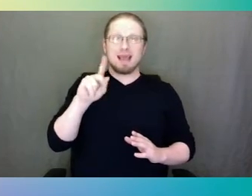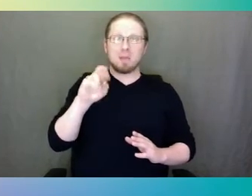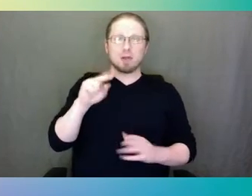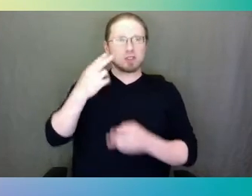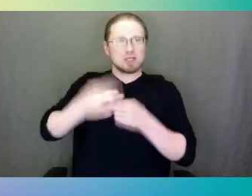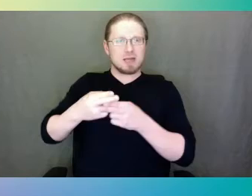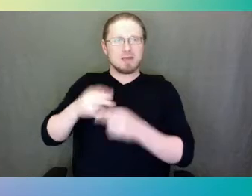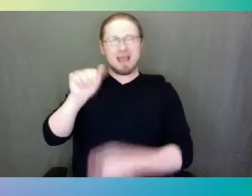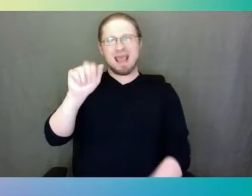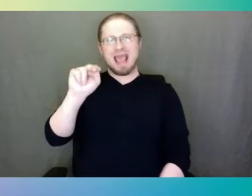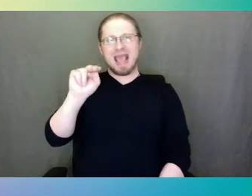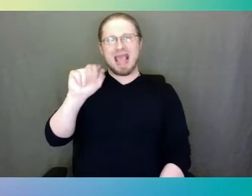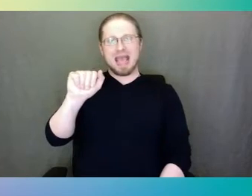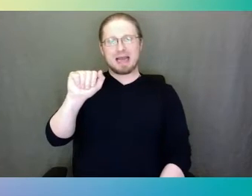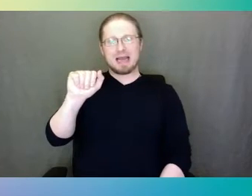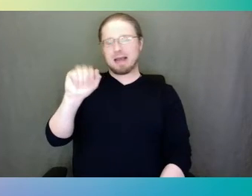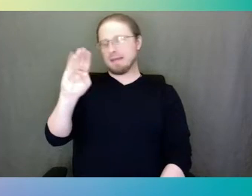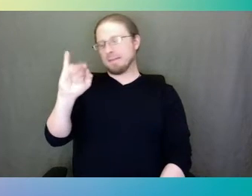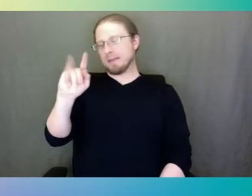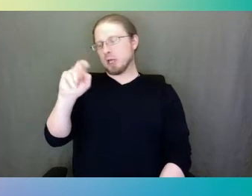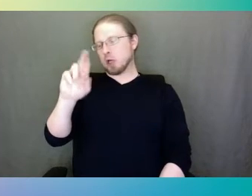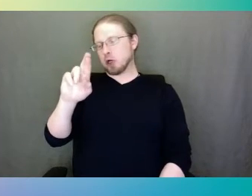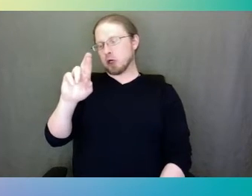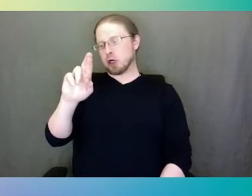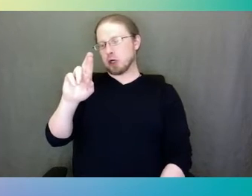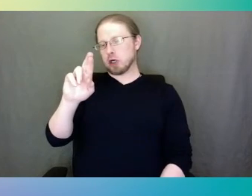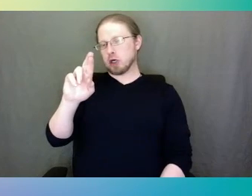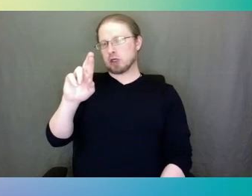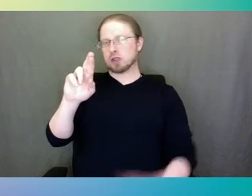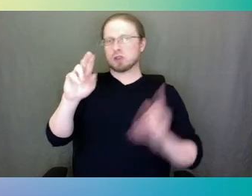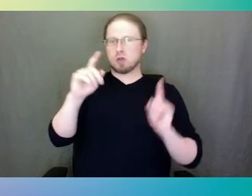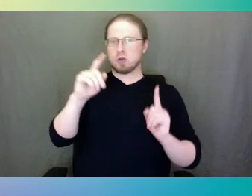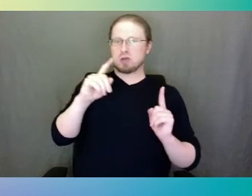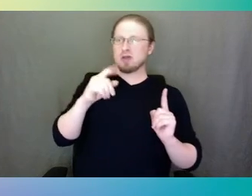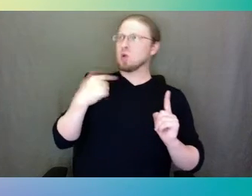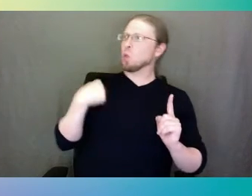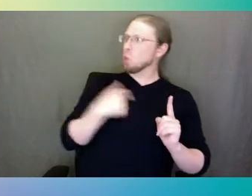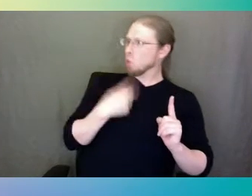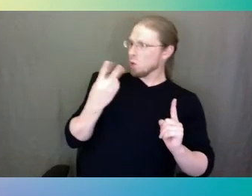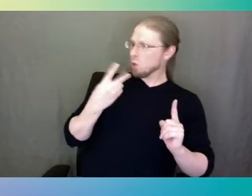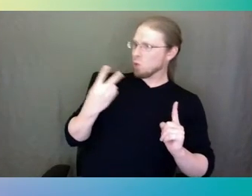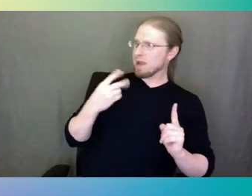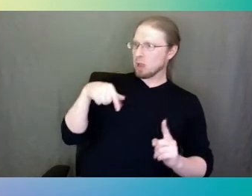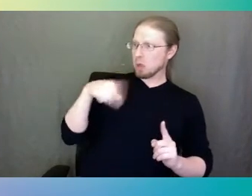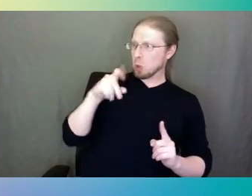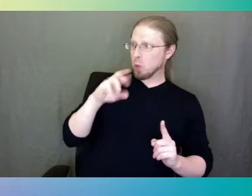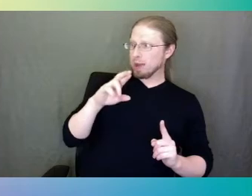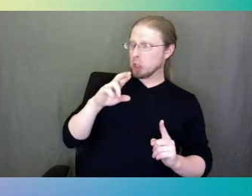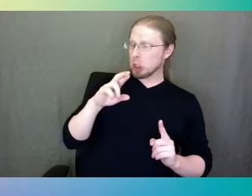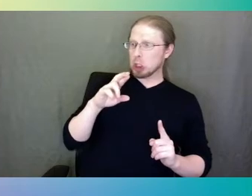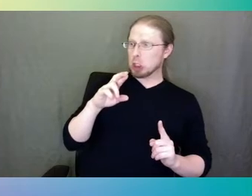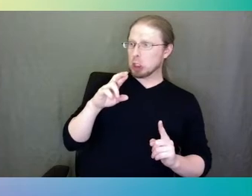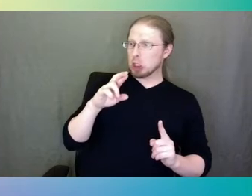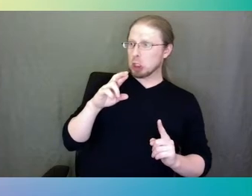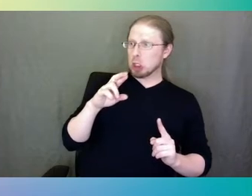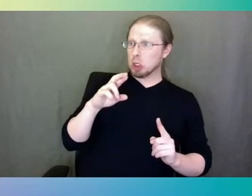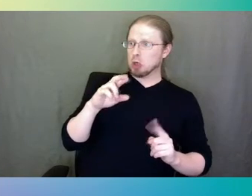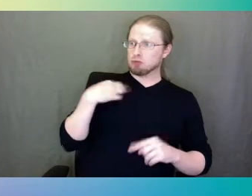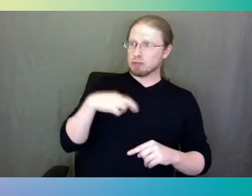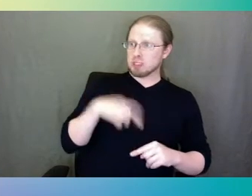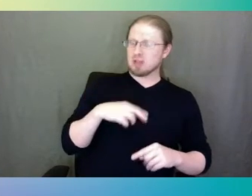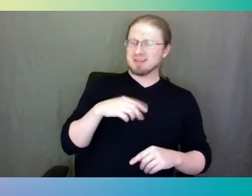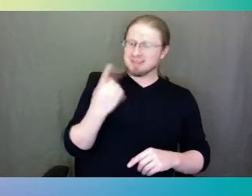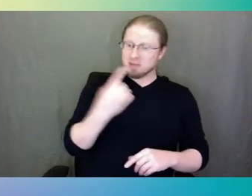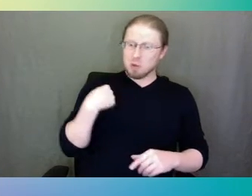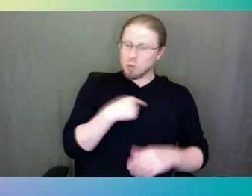zoologist, and he says to her, why? We're Quakers. Isn't there something we can do about this? Quakers